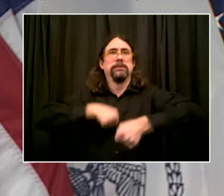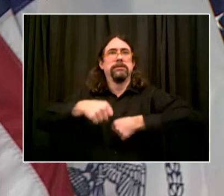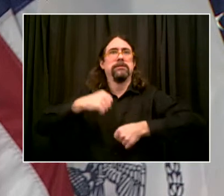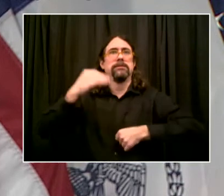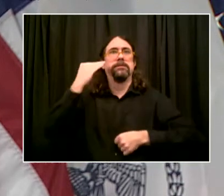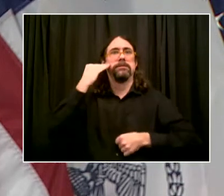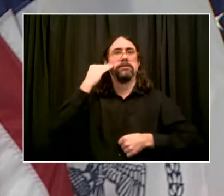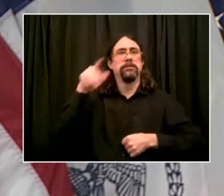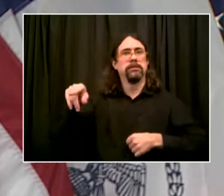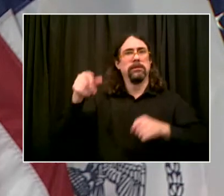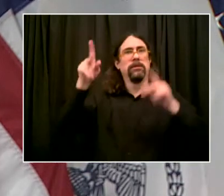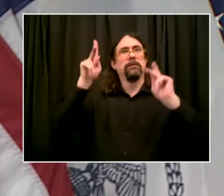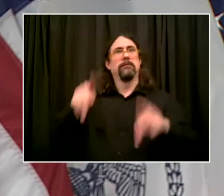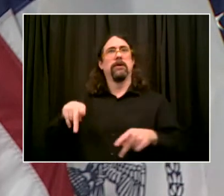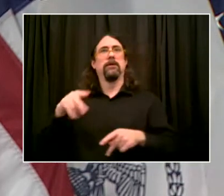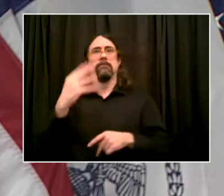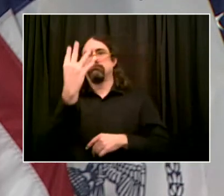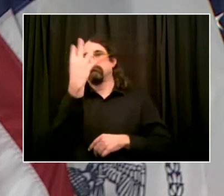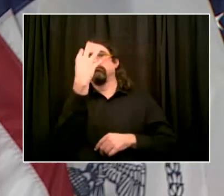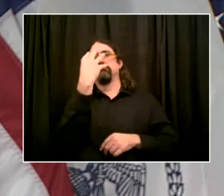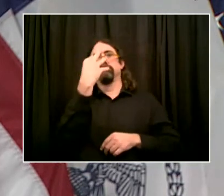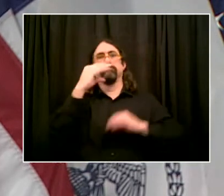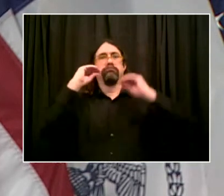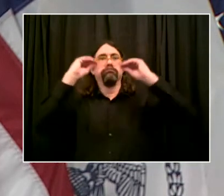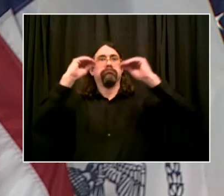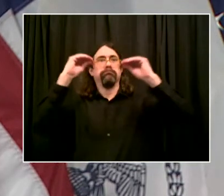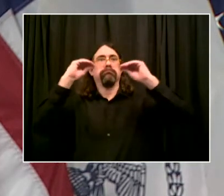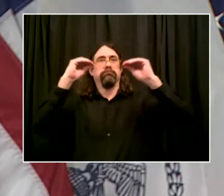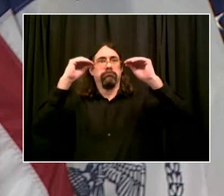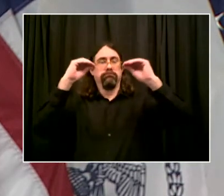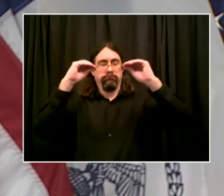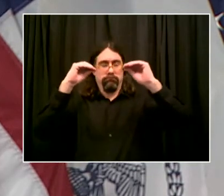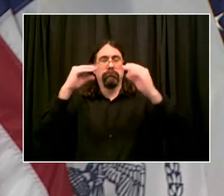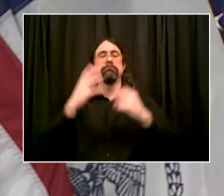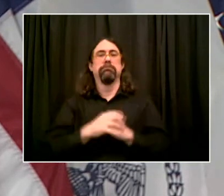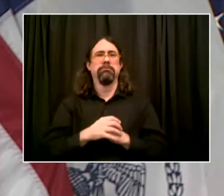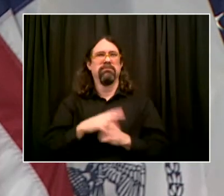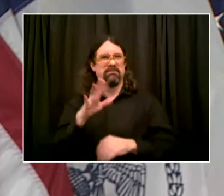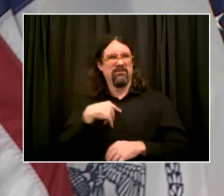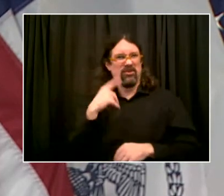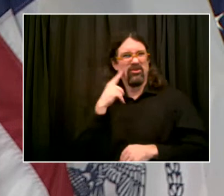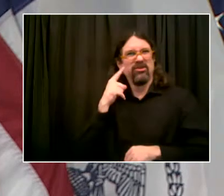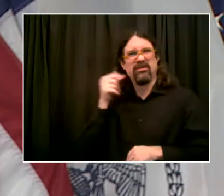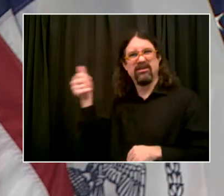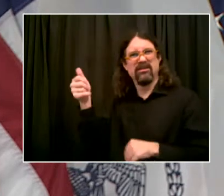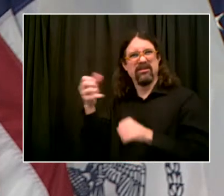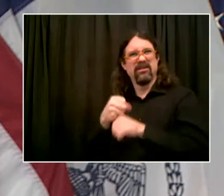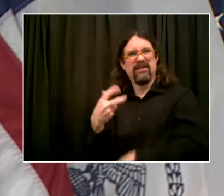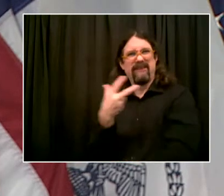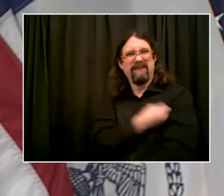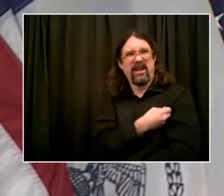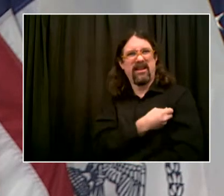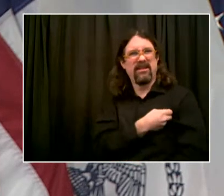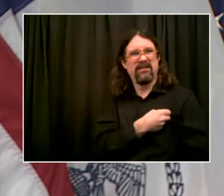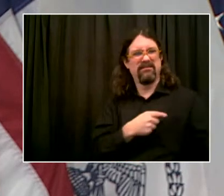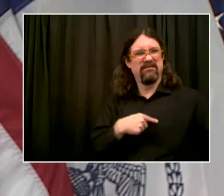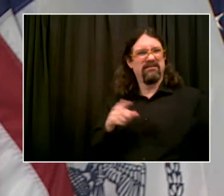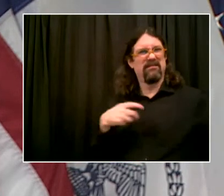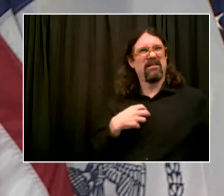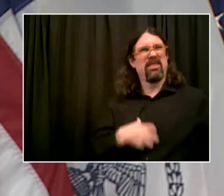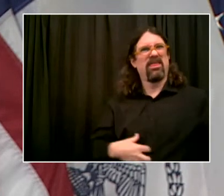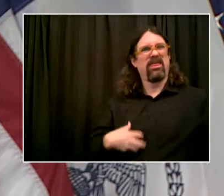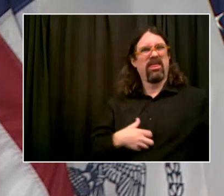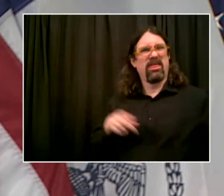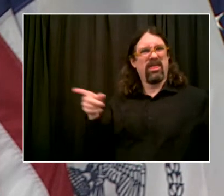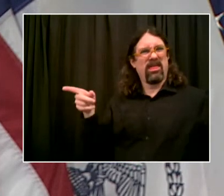oversight, that if you have enough people like that slipping through, that maybe it speaks to, were they not checking? How did